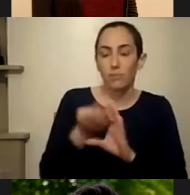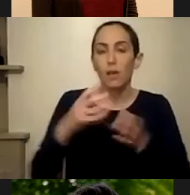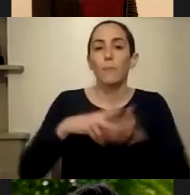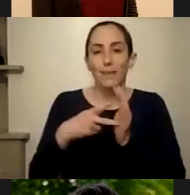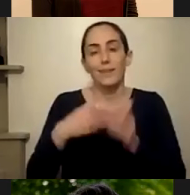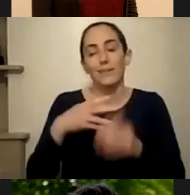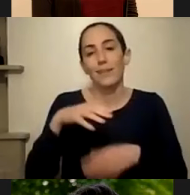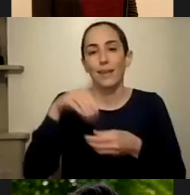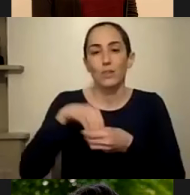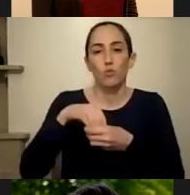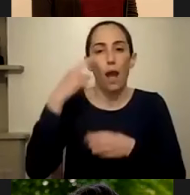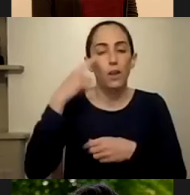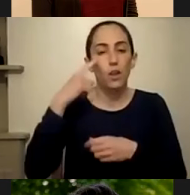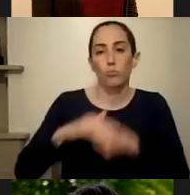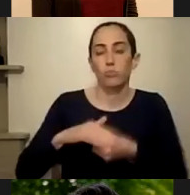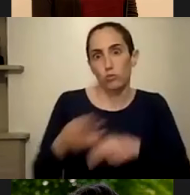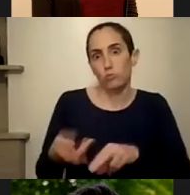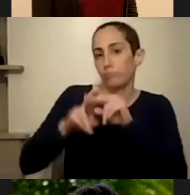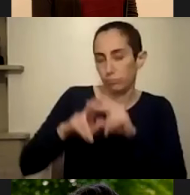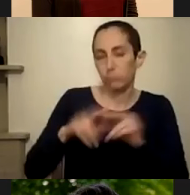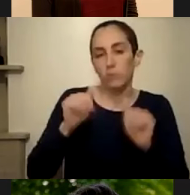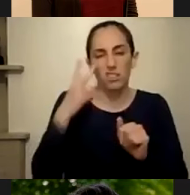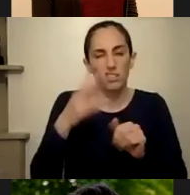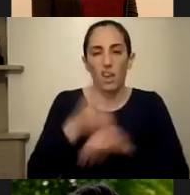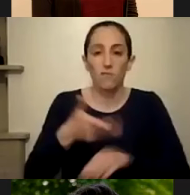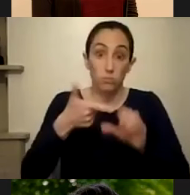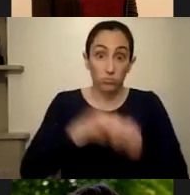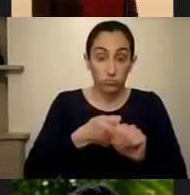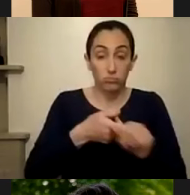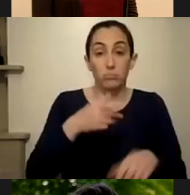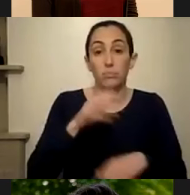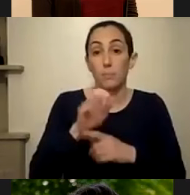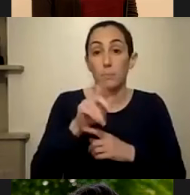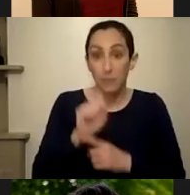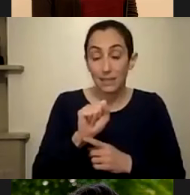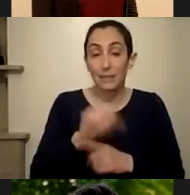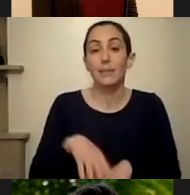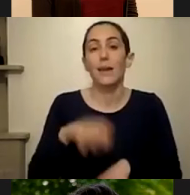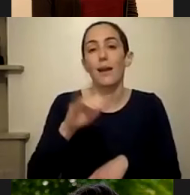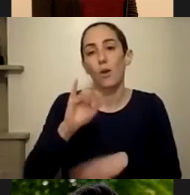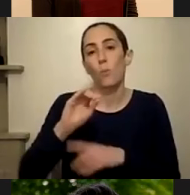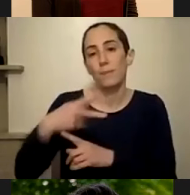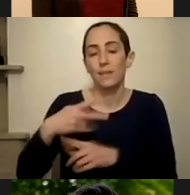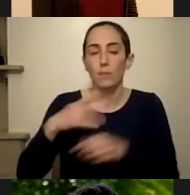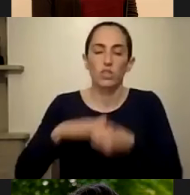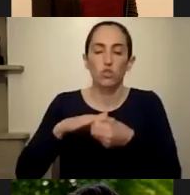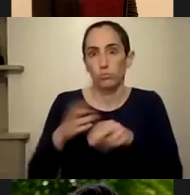the IOP has been increased dramatically over the week time of 8 weeks after the microbeads